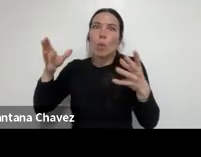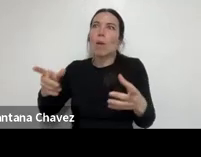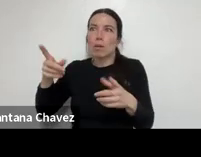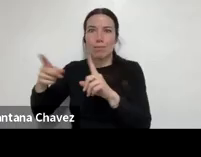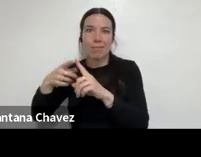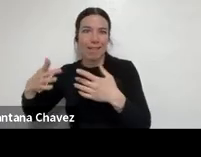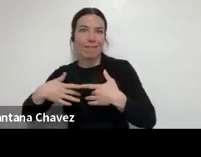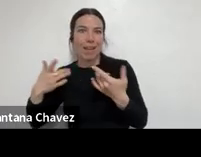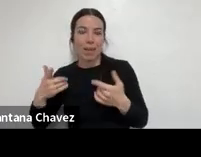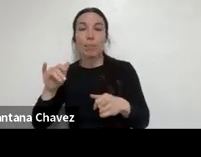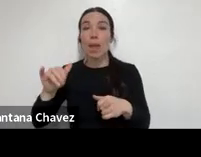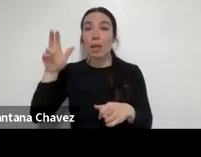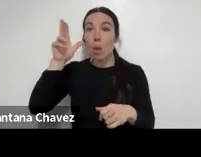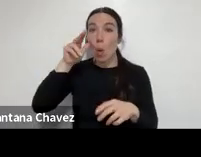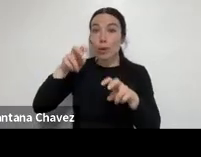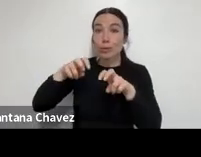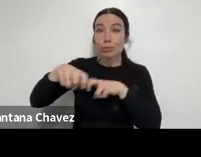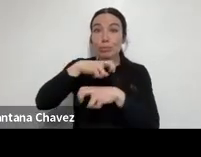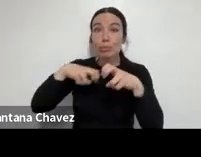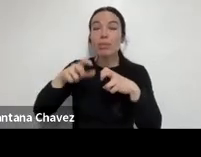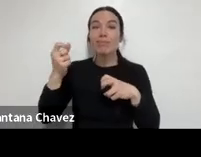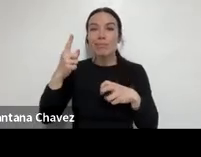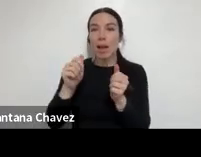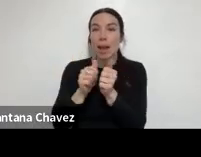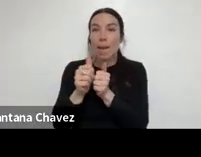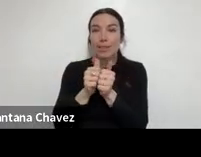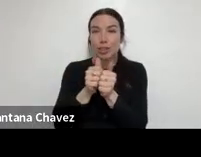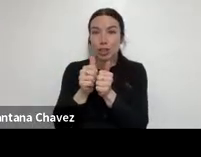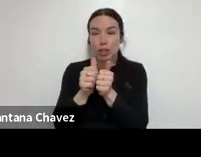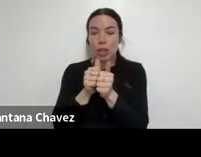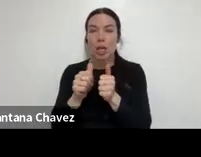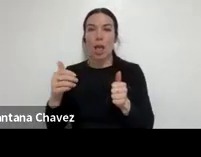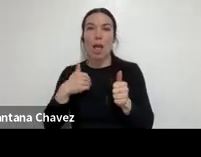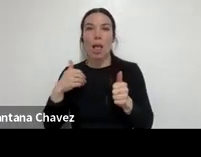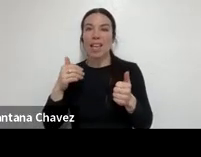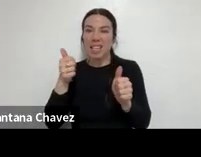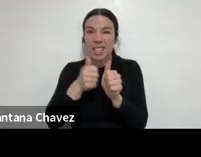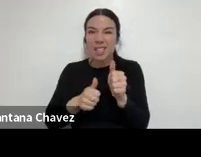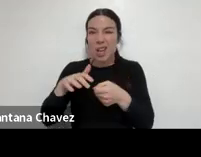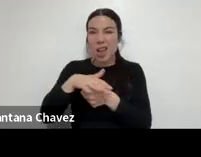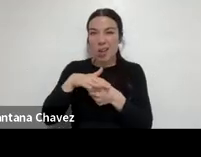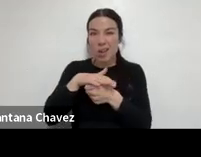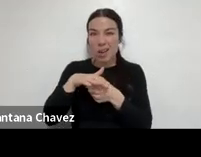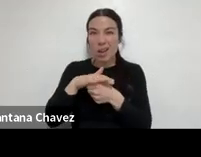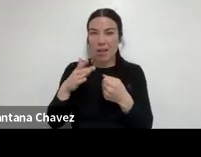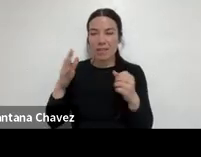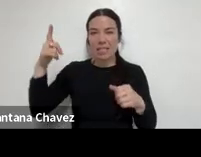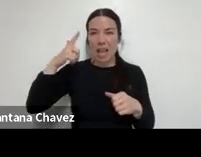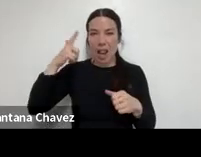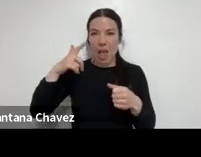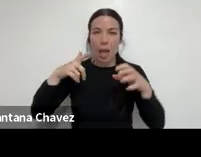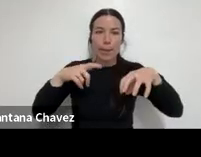that they all have a horse and a jockey in this horse